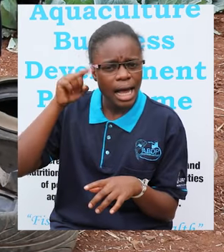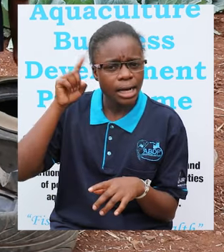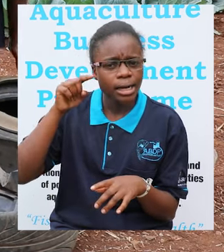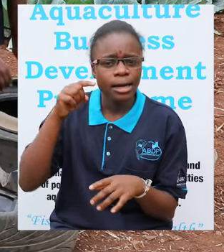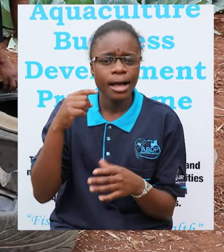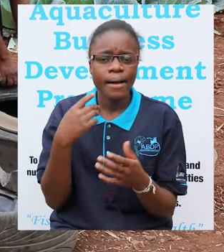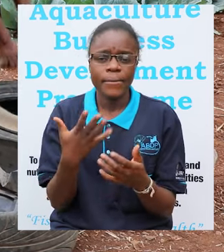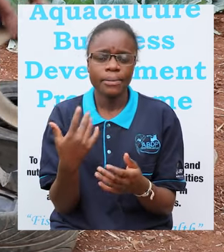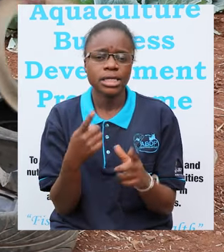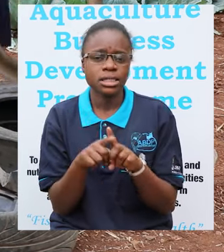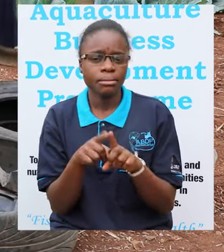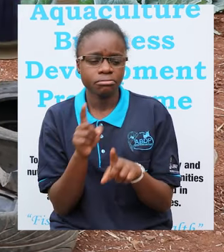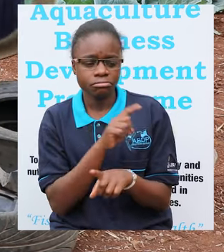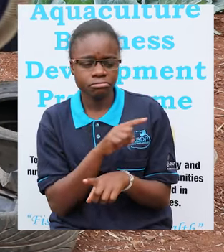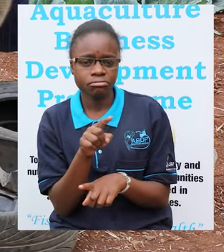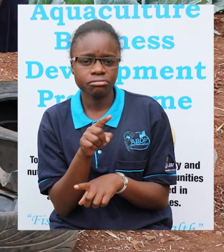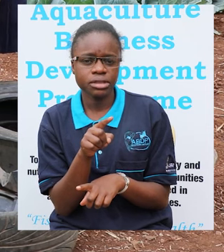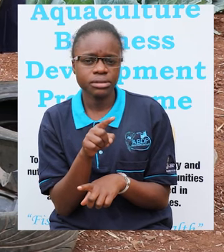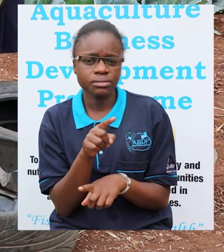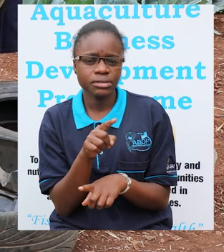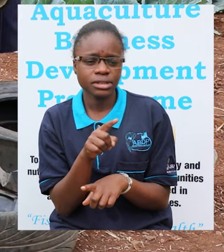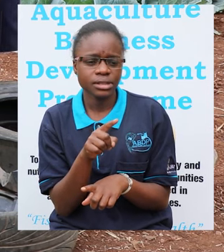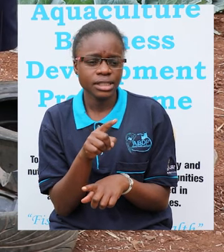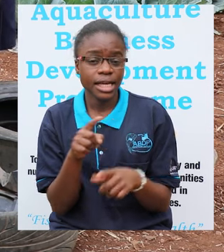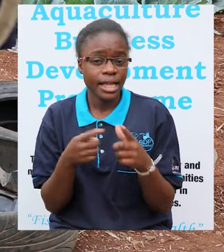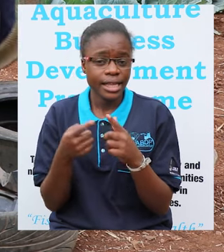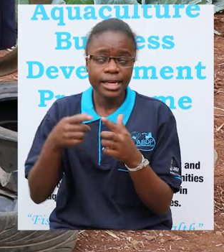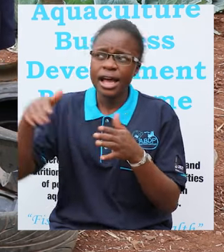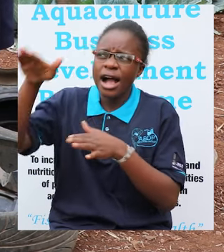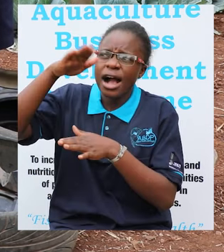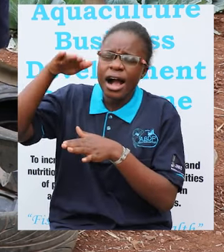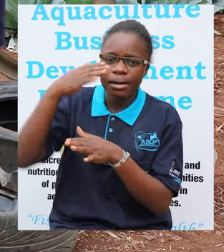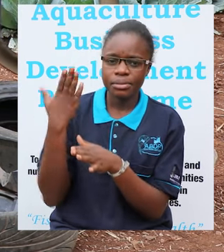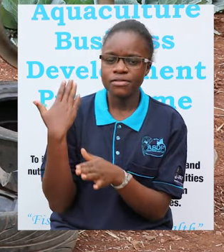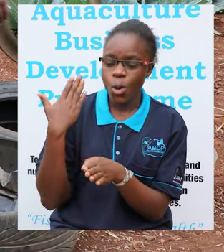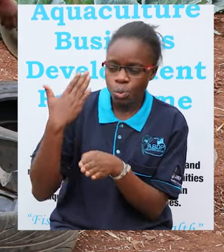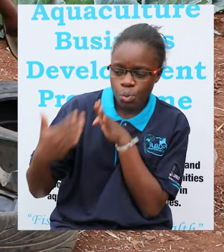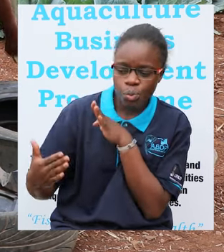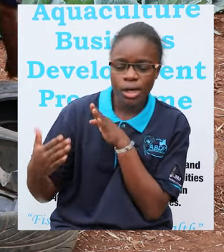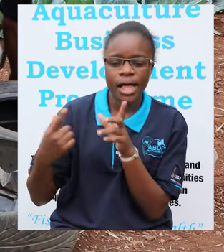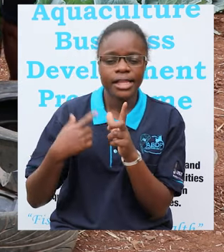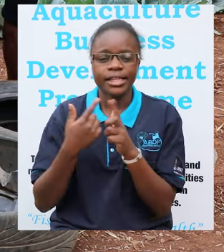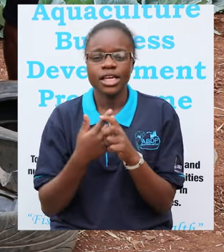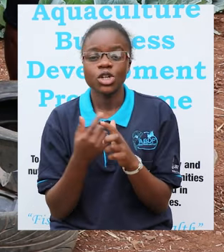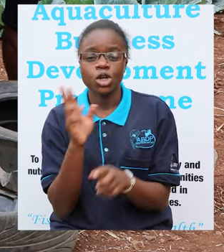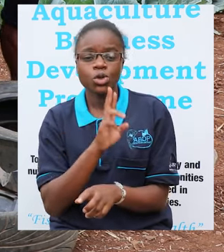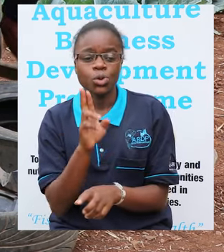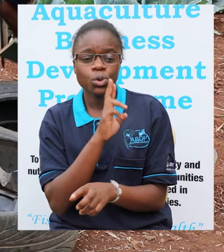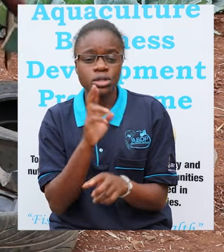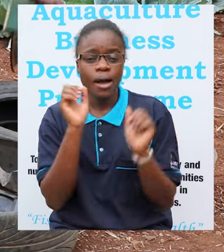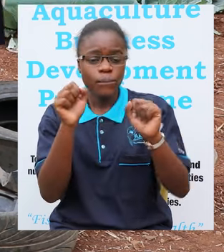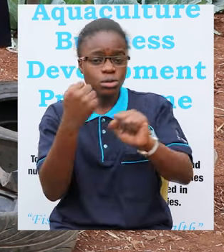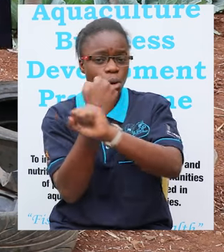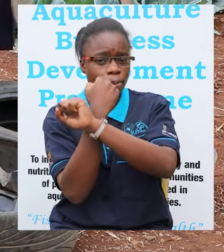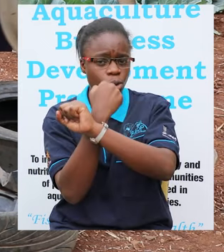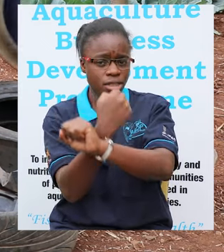just like that. The top that you cut from the tire, you put it there so that it can secure.